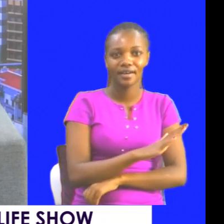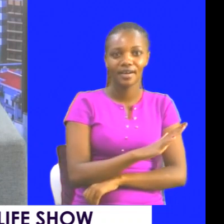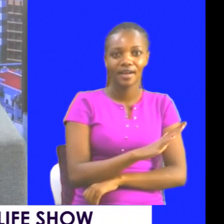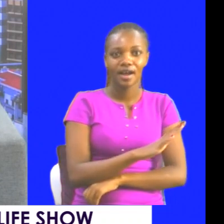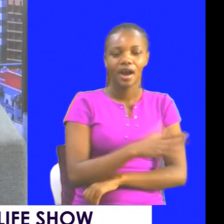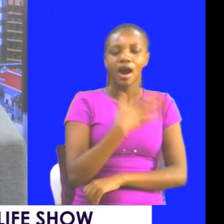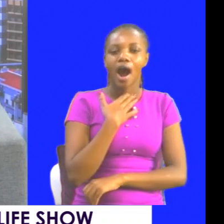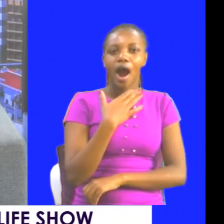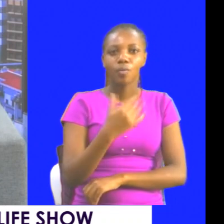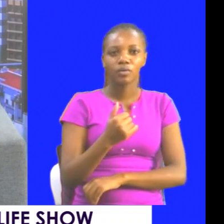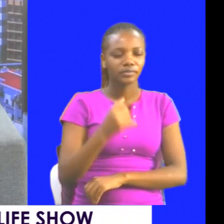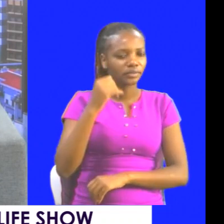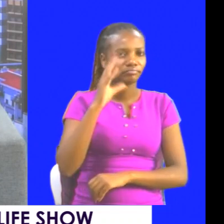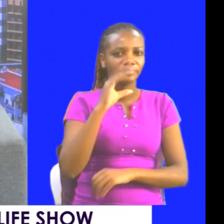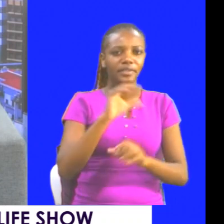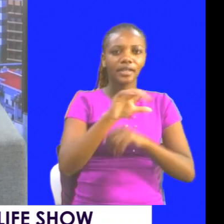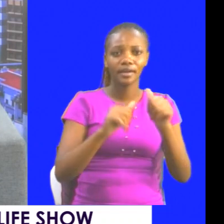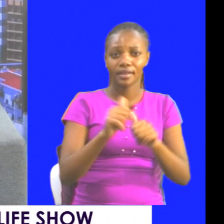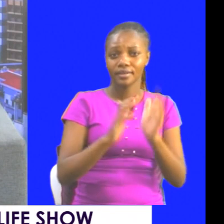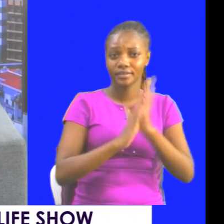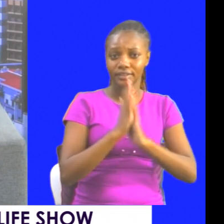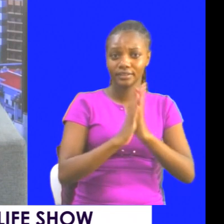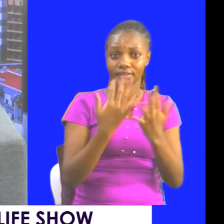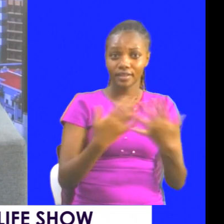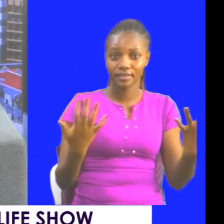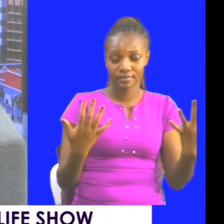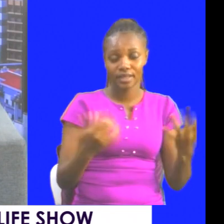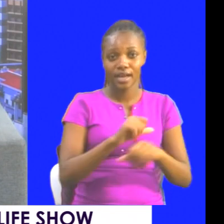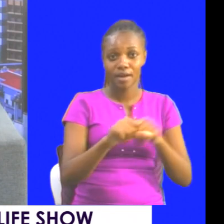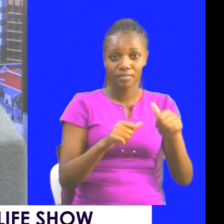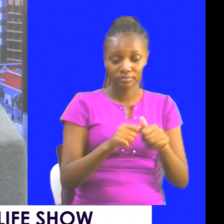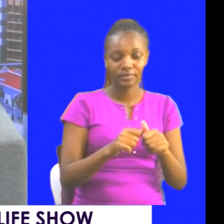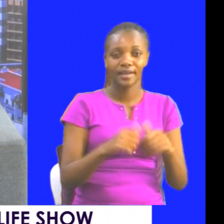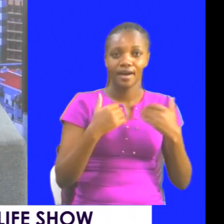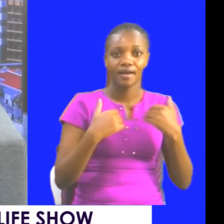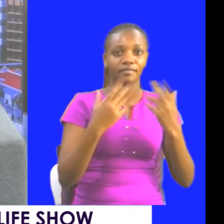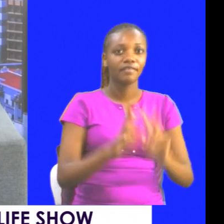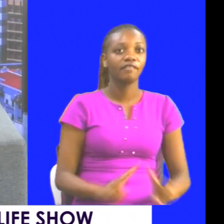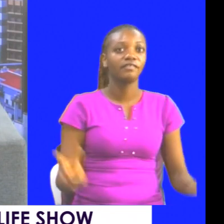Let me get to another interesting point of being relevant.